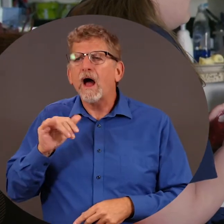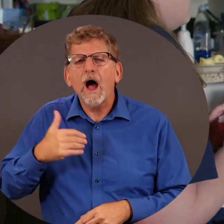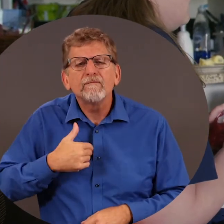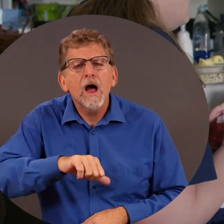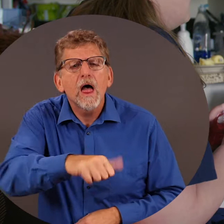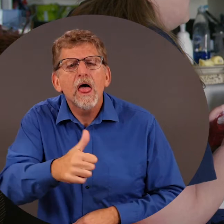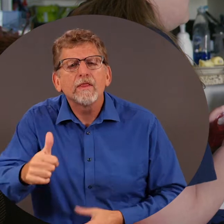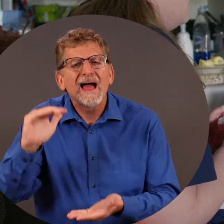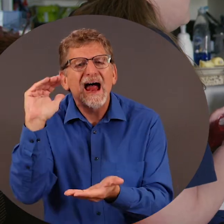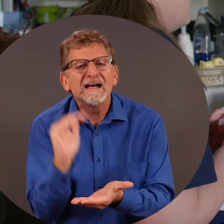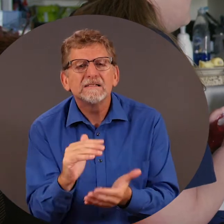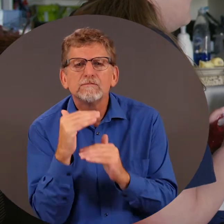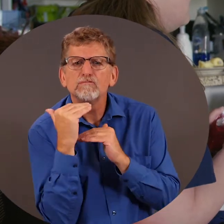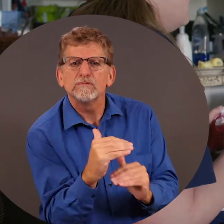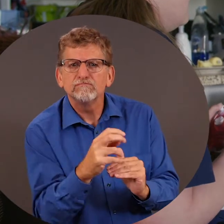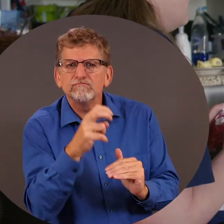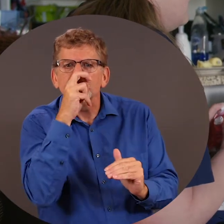available.